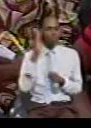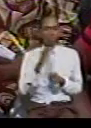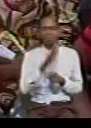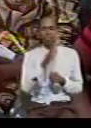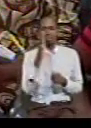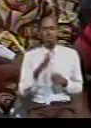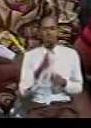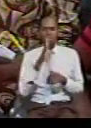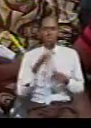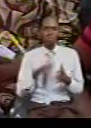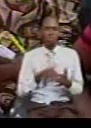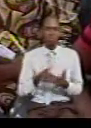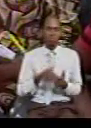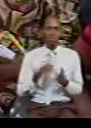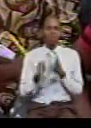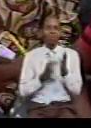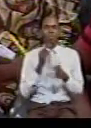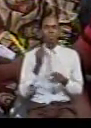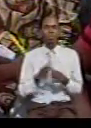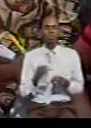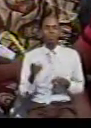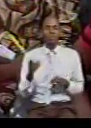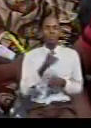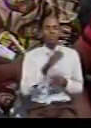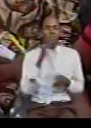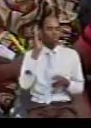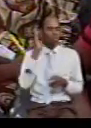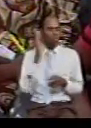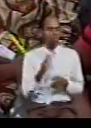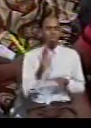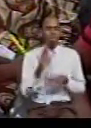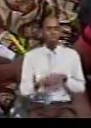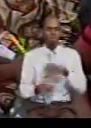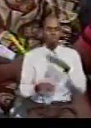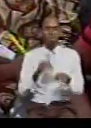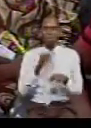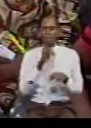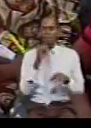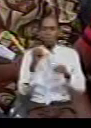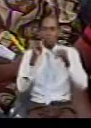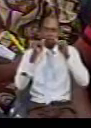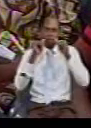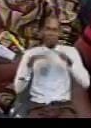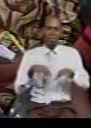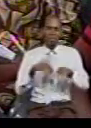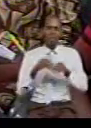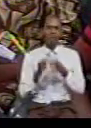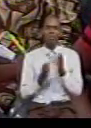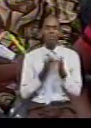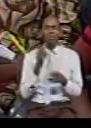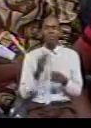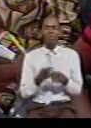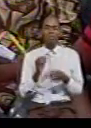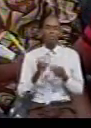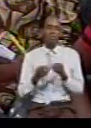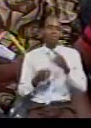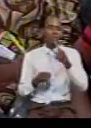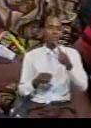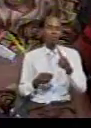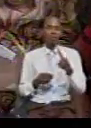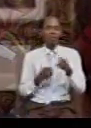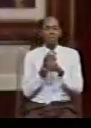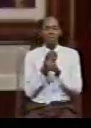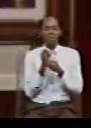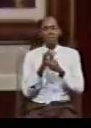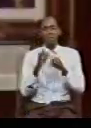weary. You will walk. You will not faint. Number one,